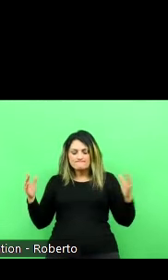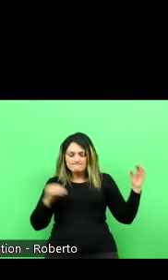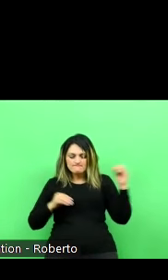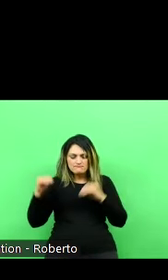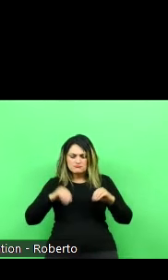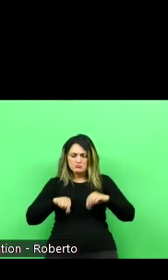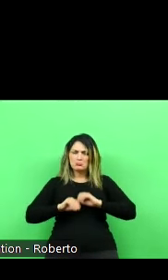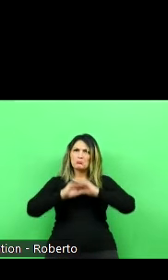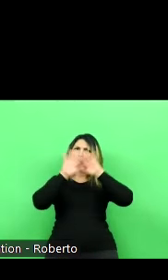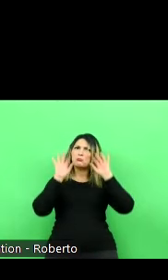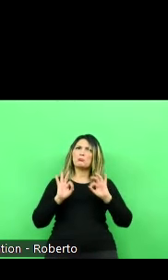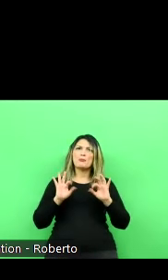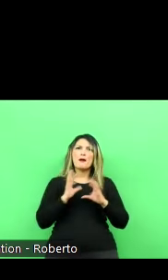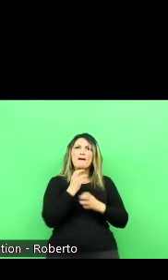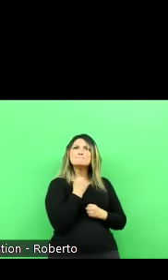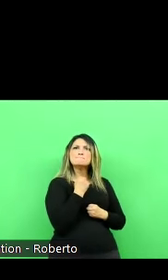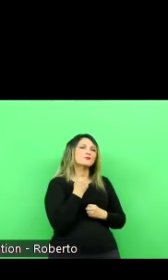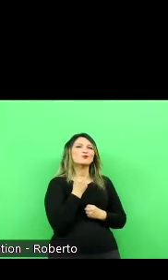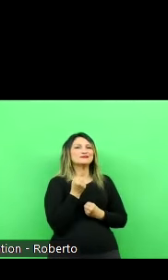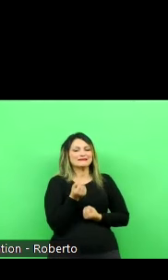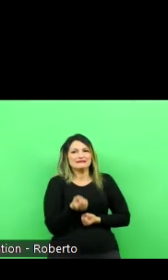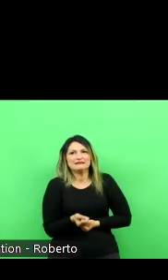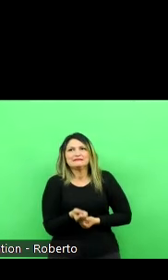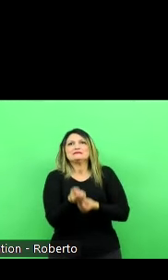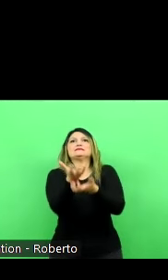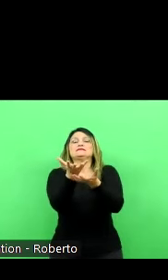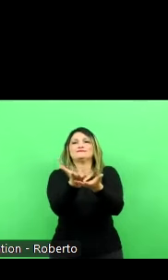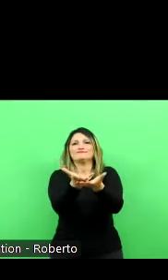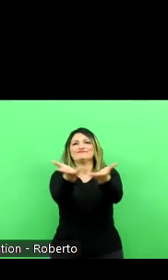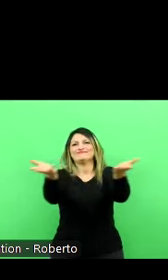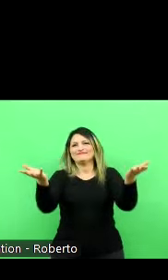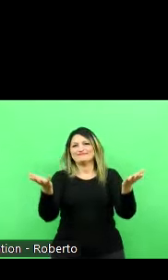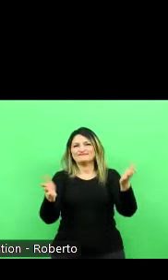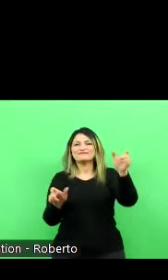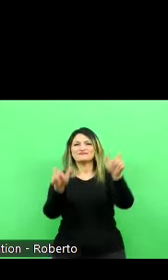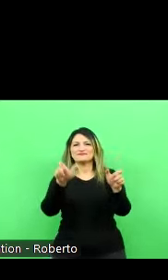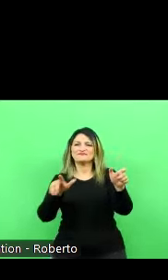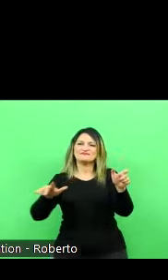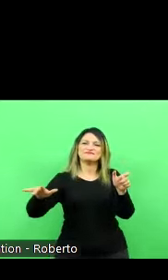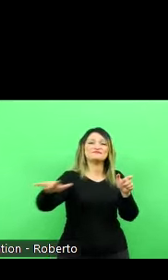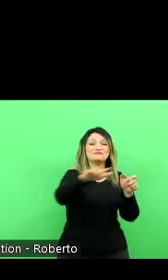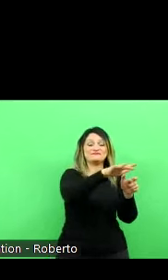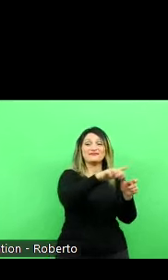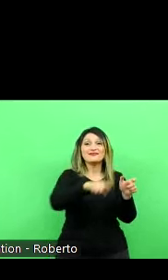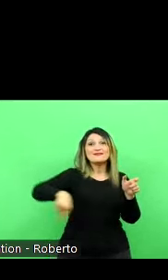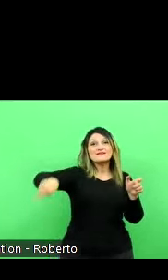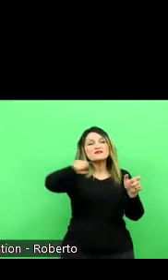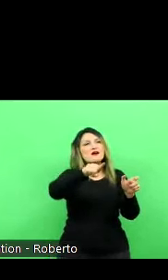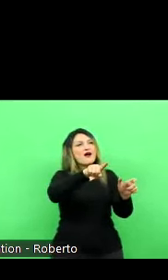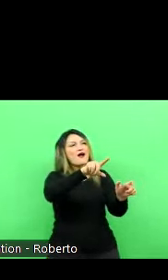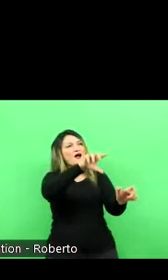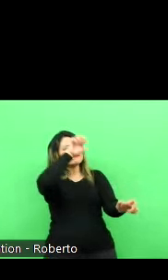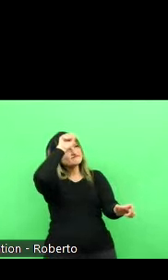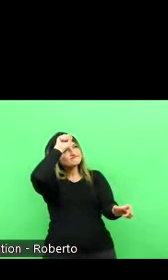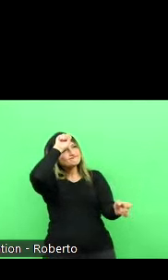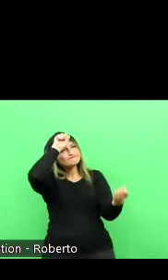integrate them into the process with the rest of the community so that we can insert this